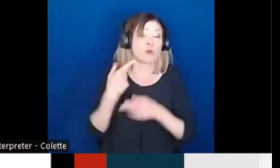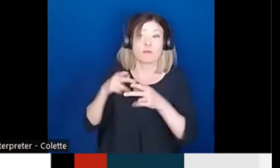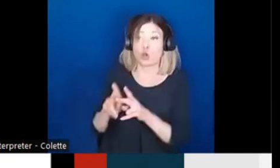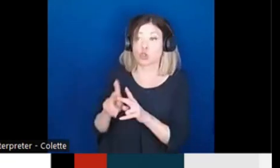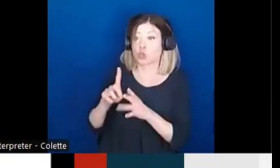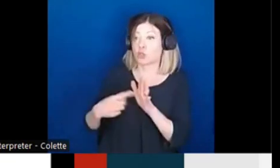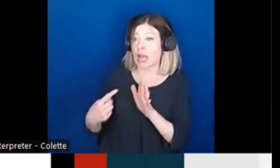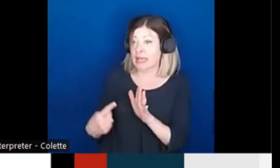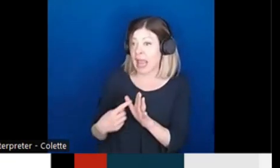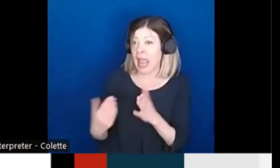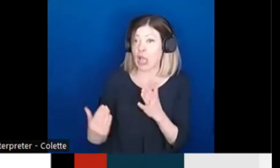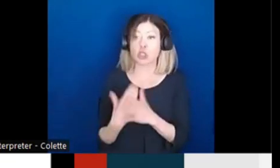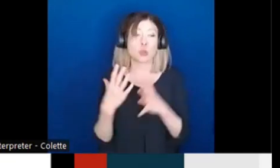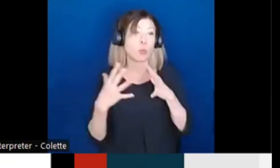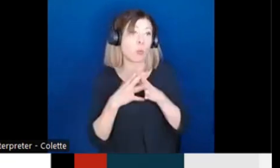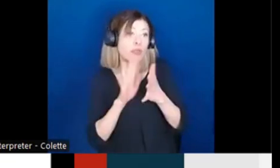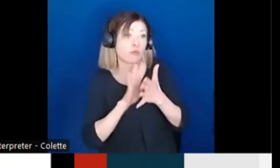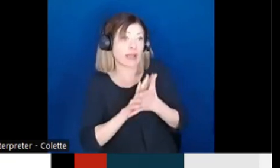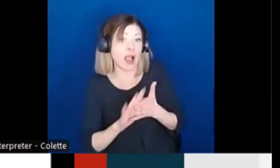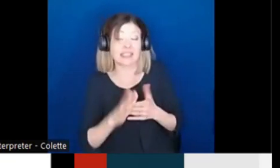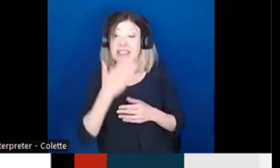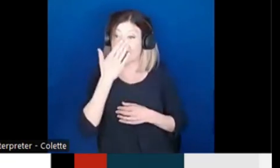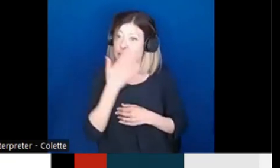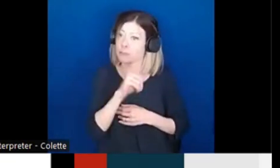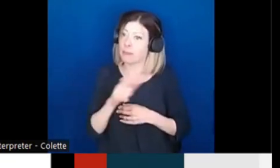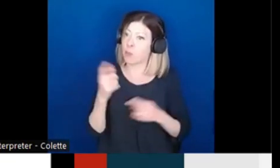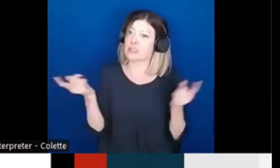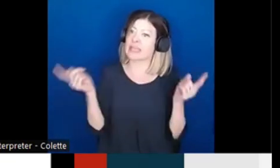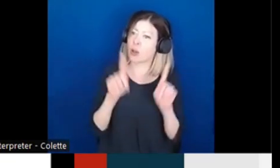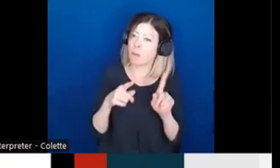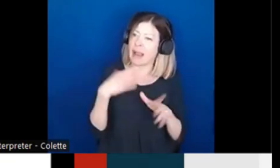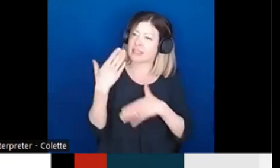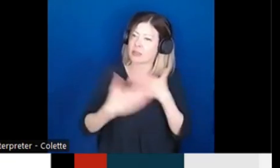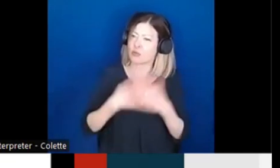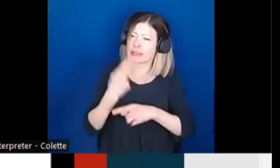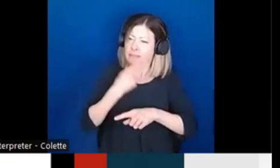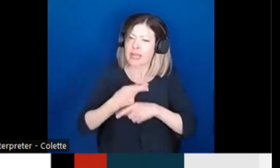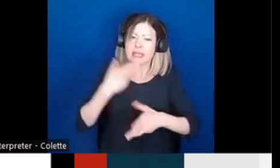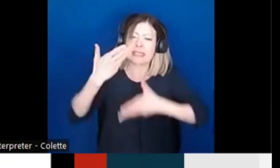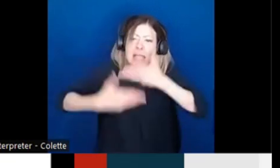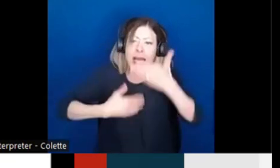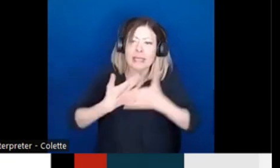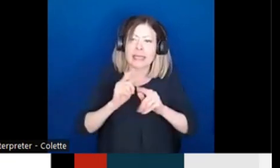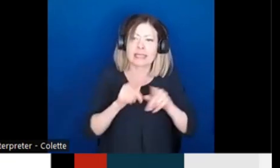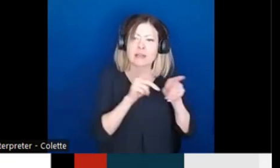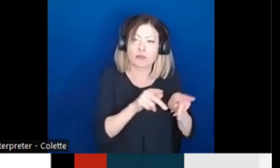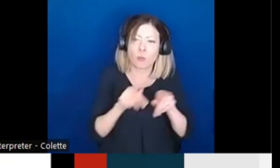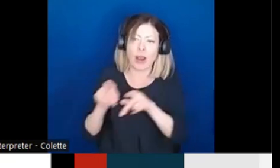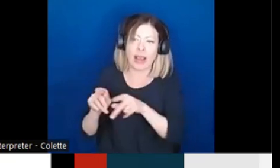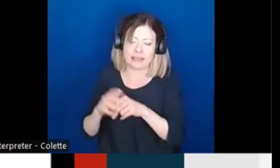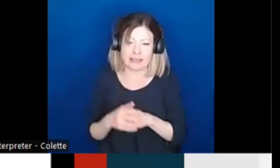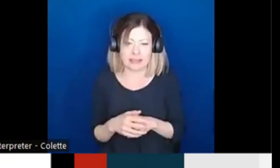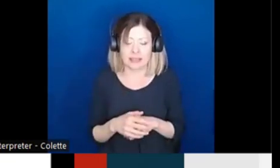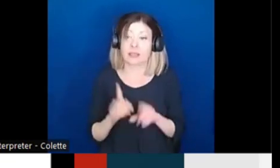Heights. It seems people want to keep revisiting it and telling the story in a different way. And this has always